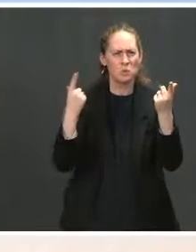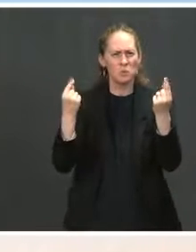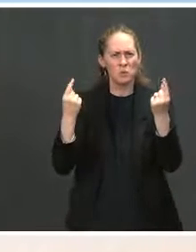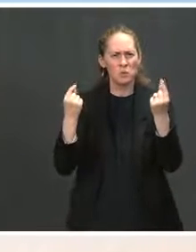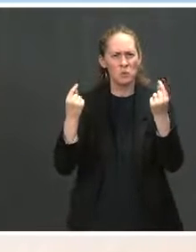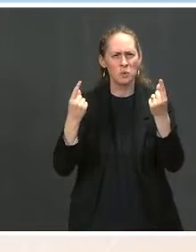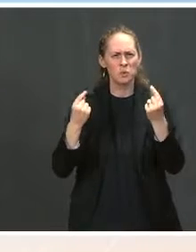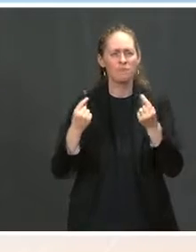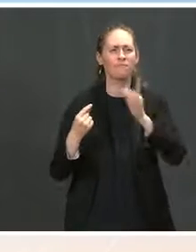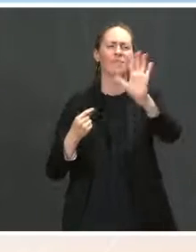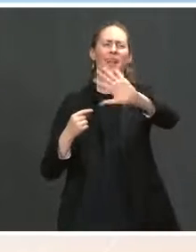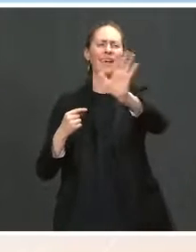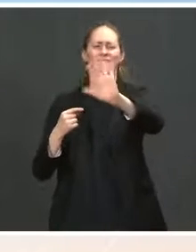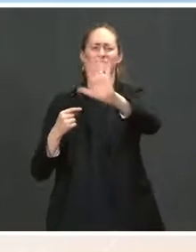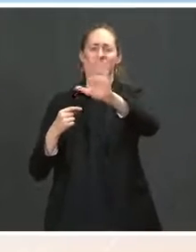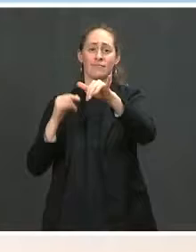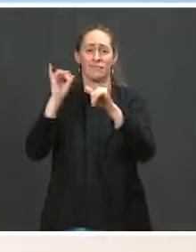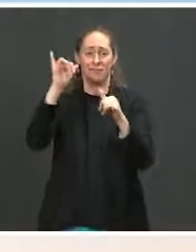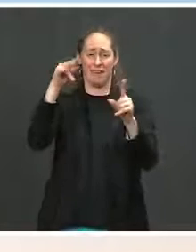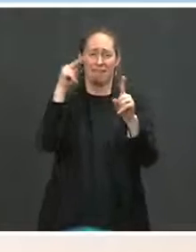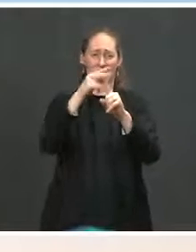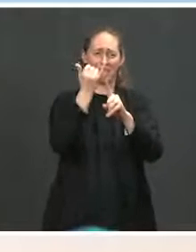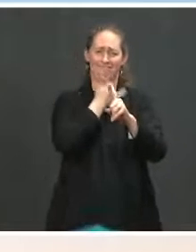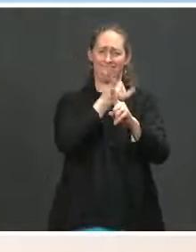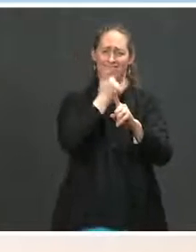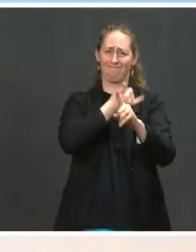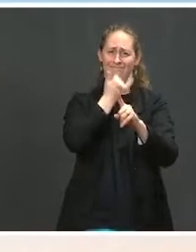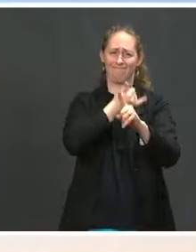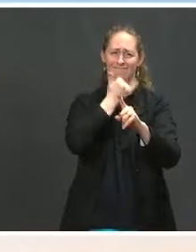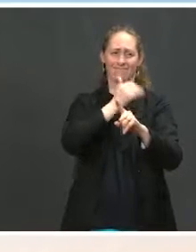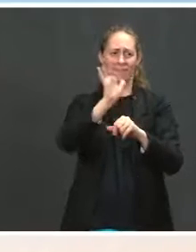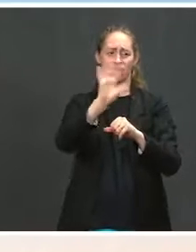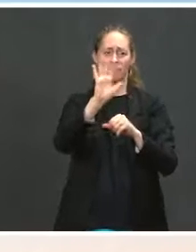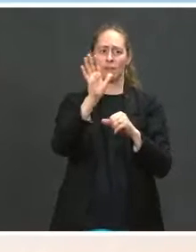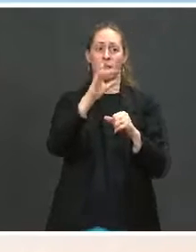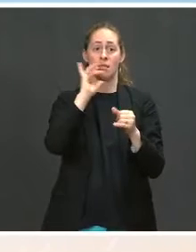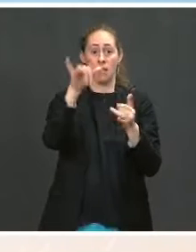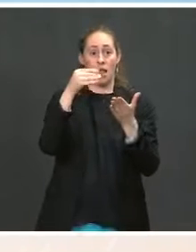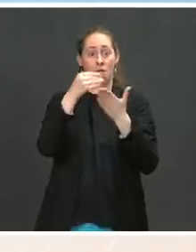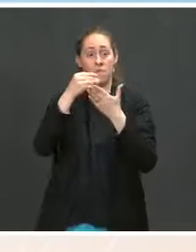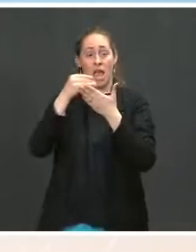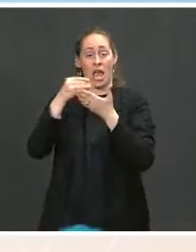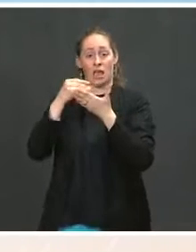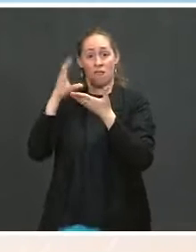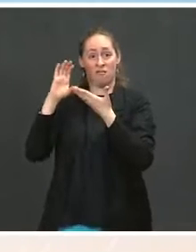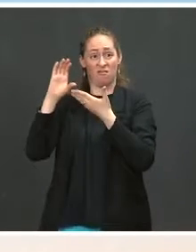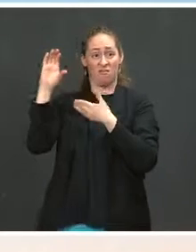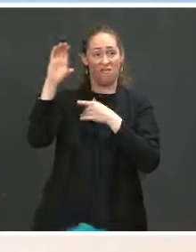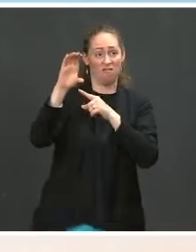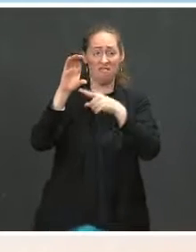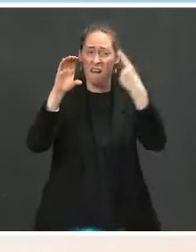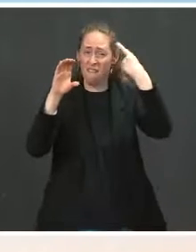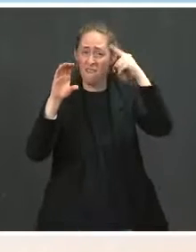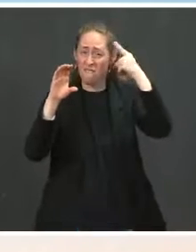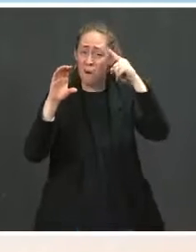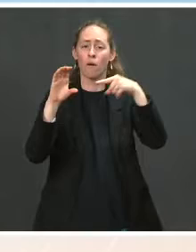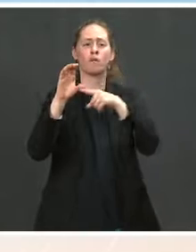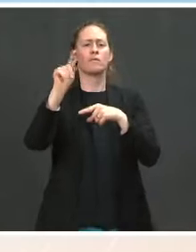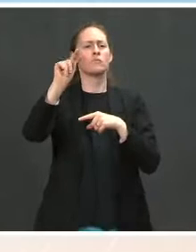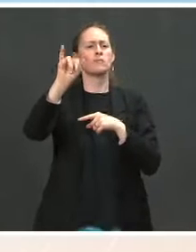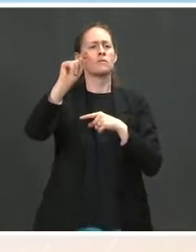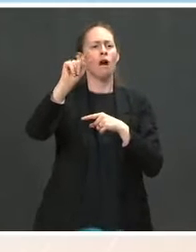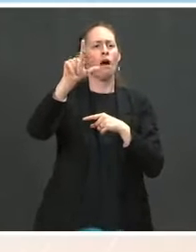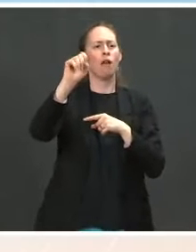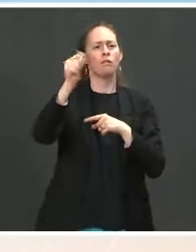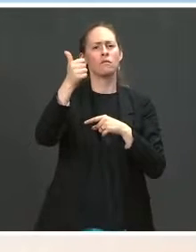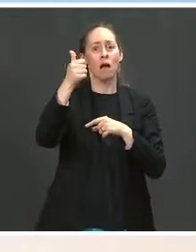and I know we want to be accurate around here. None of the funds appropriated under this title shall be used in programs where abortion is a method of